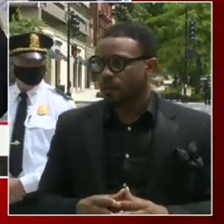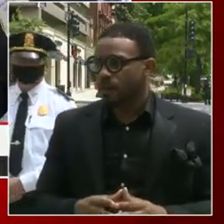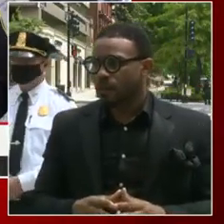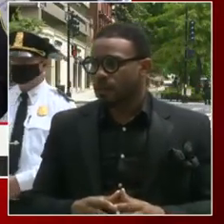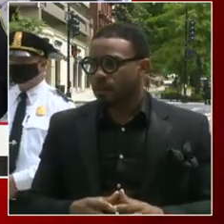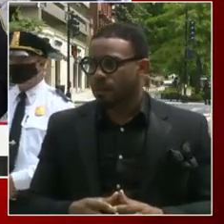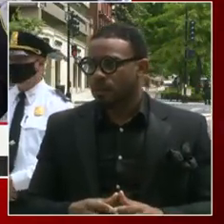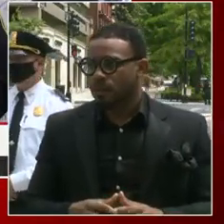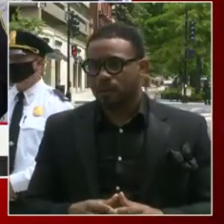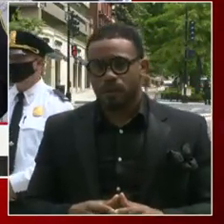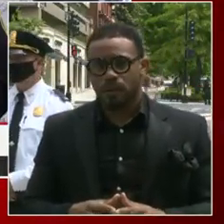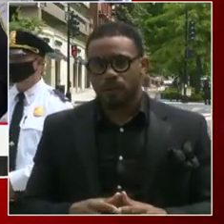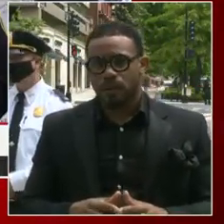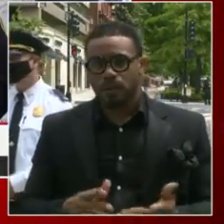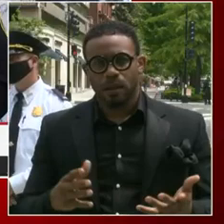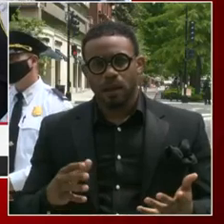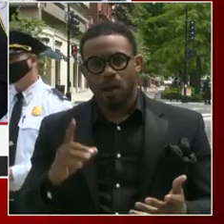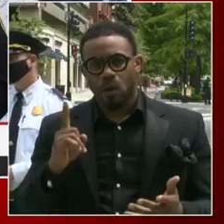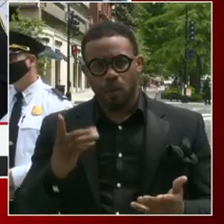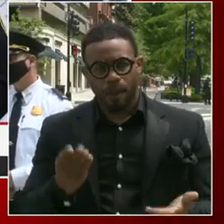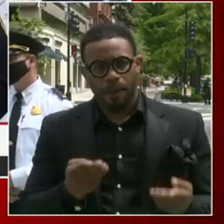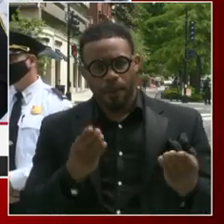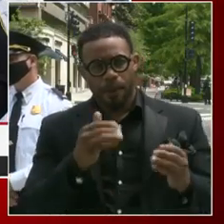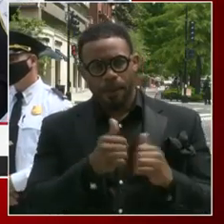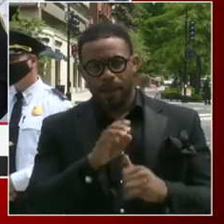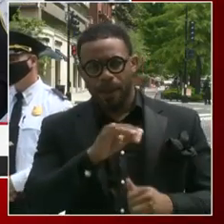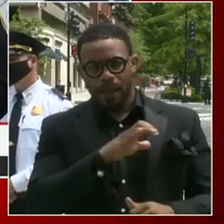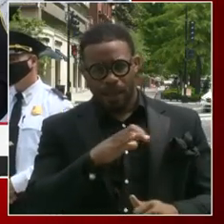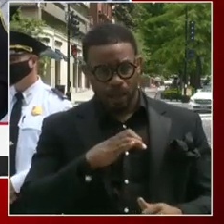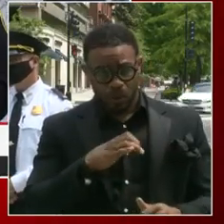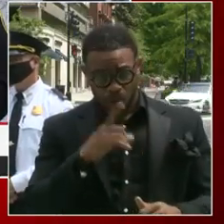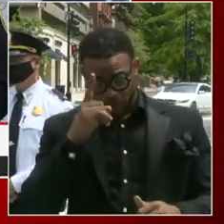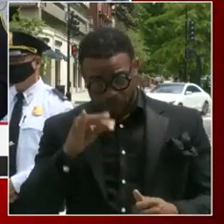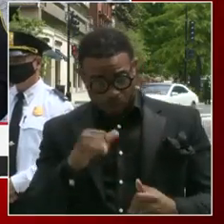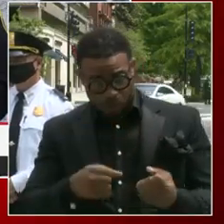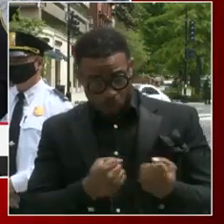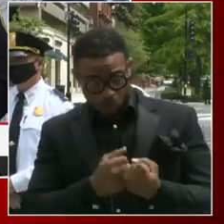with the Vision Zero bill that was passed by council, do you plan on funding that in your budget?